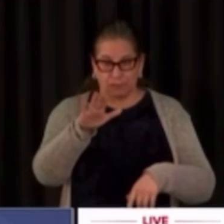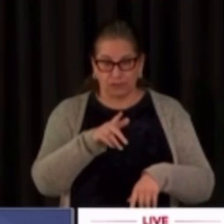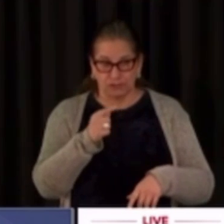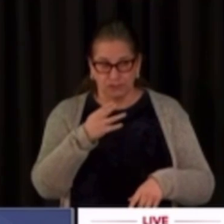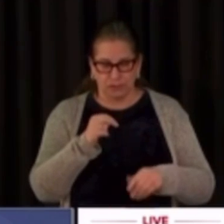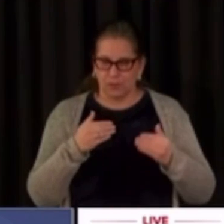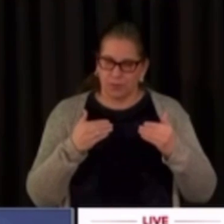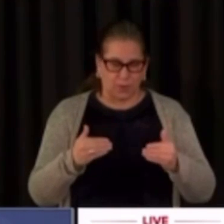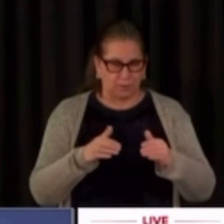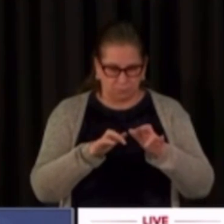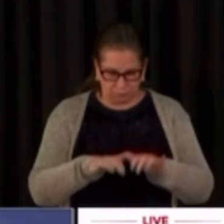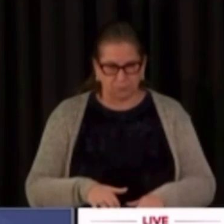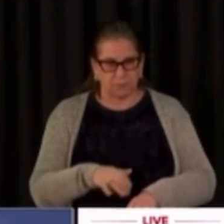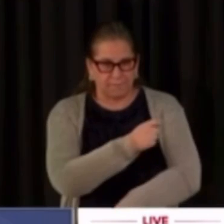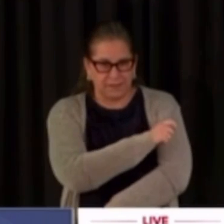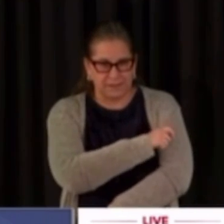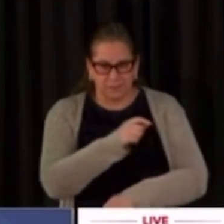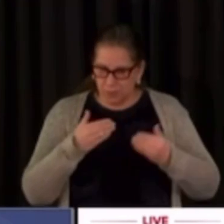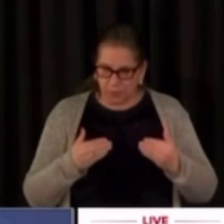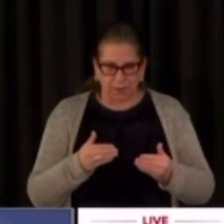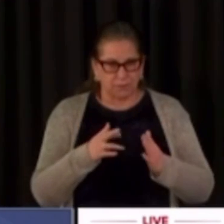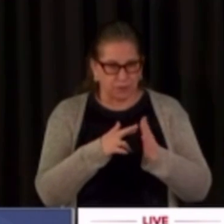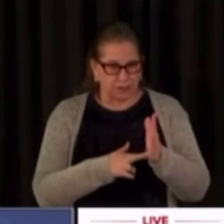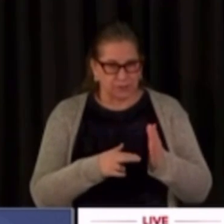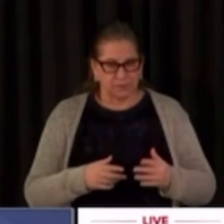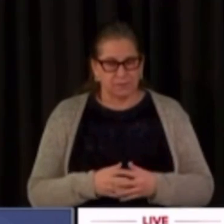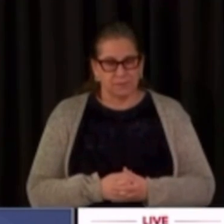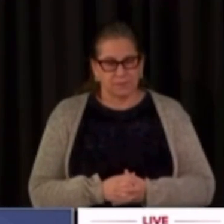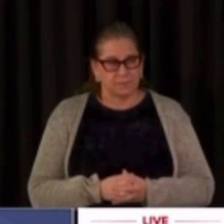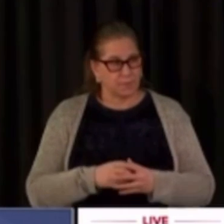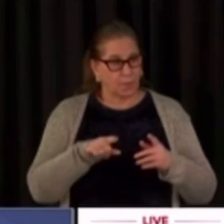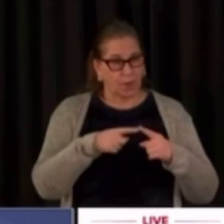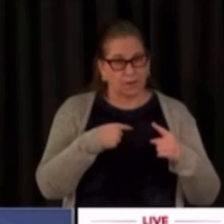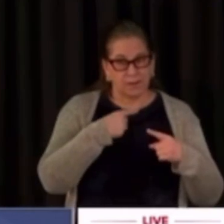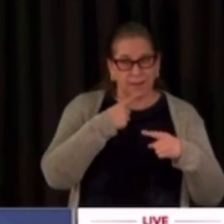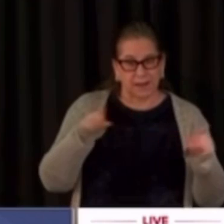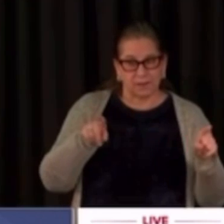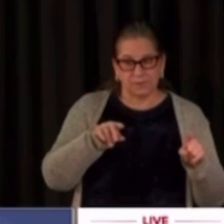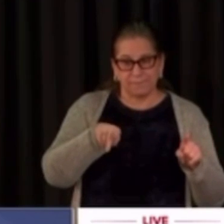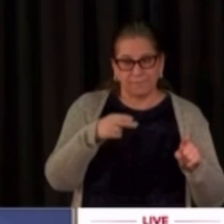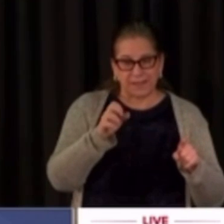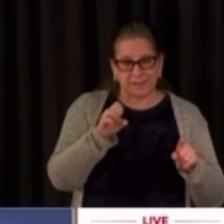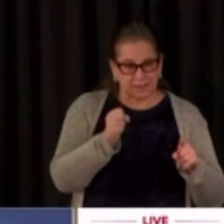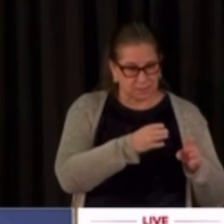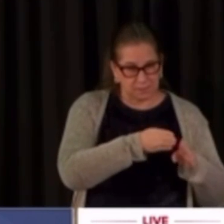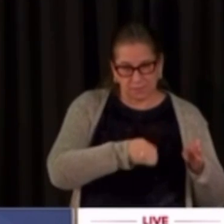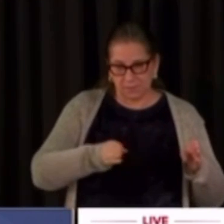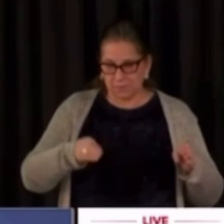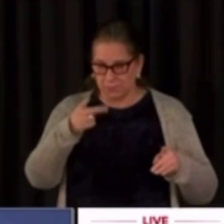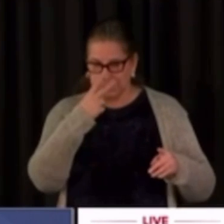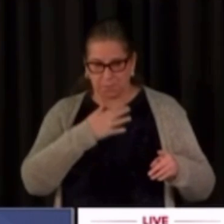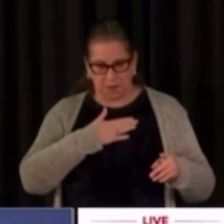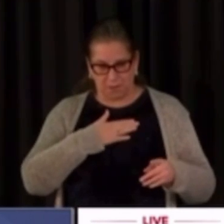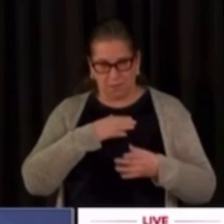been announced, you remain eligible as we move through additional phases. So we began